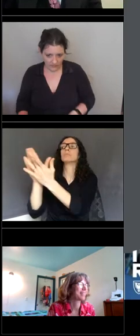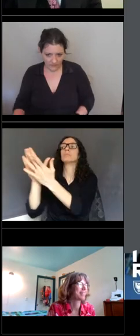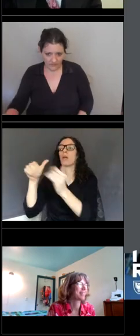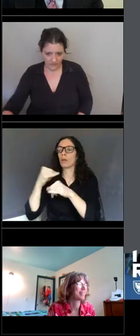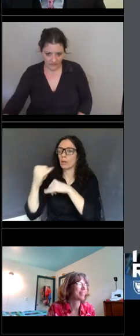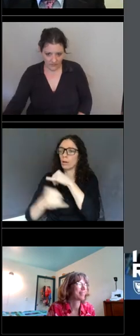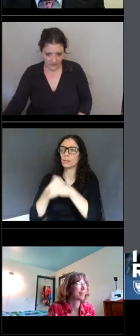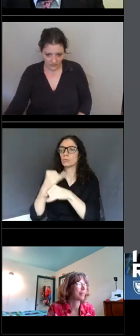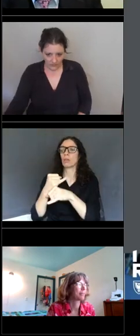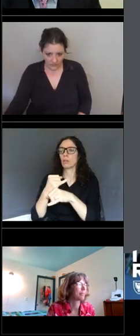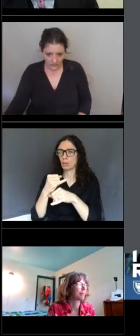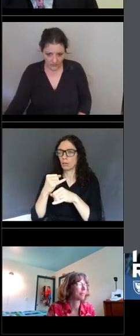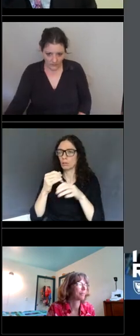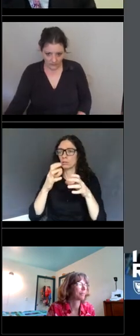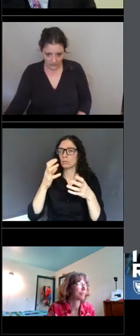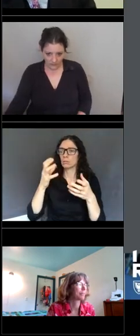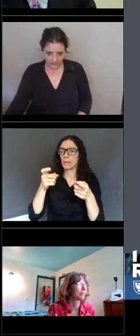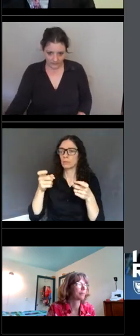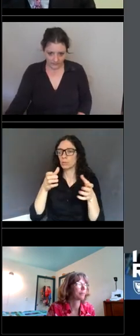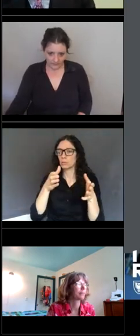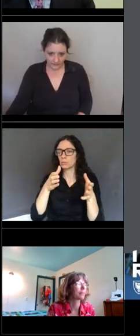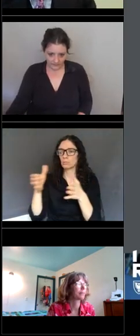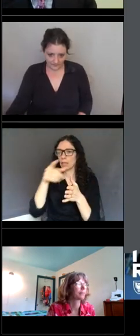know, the better it is.